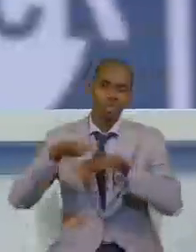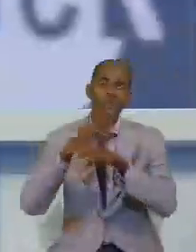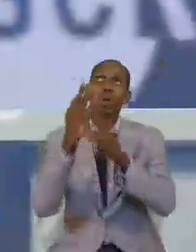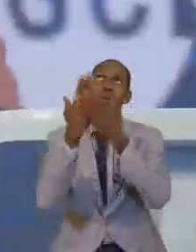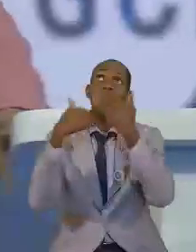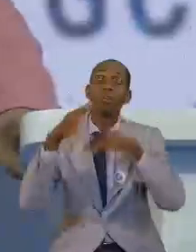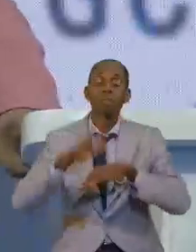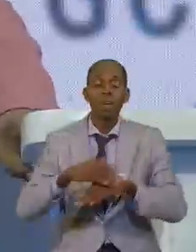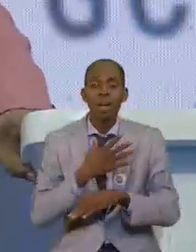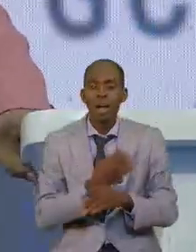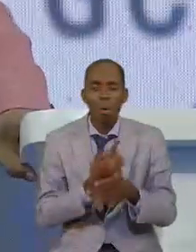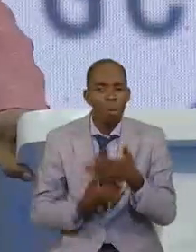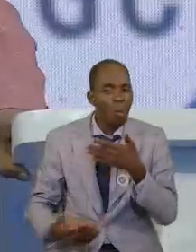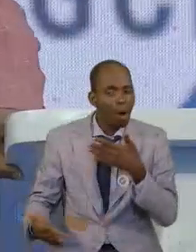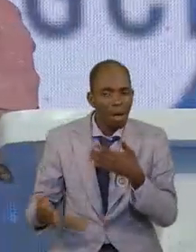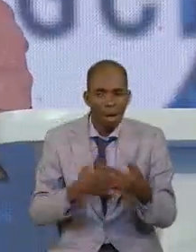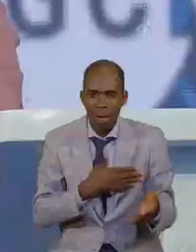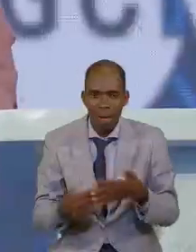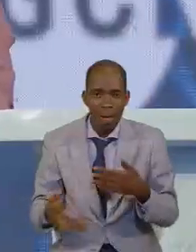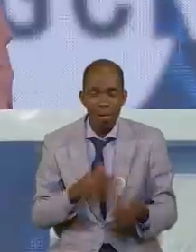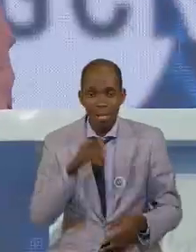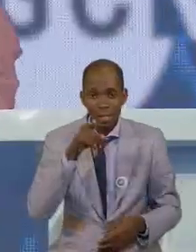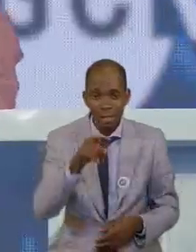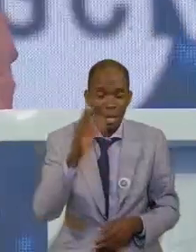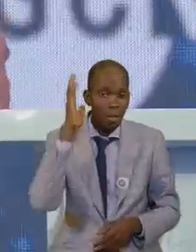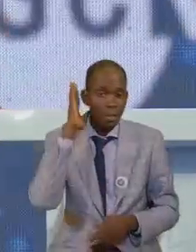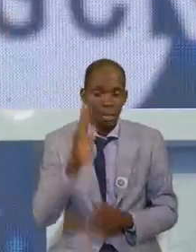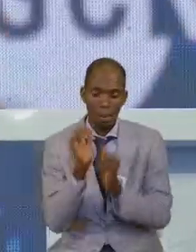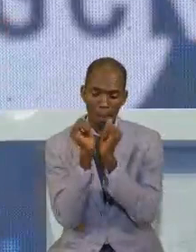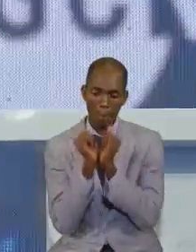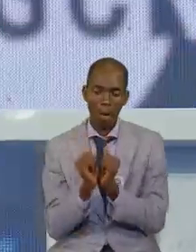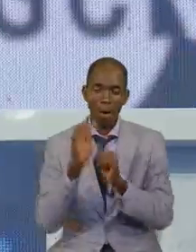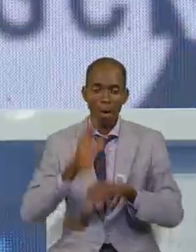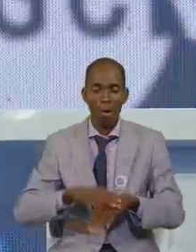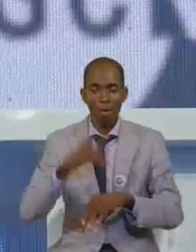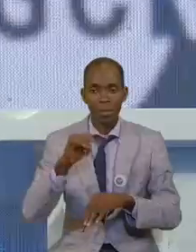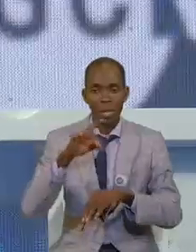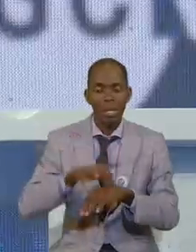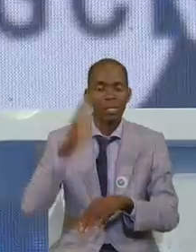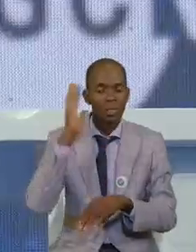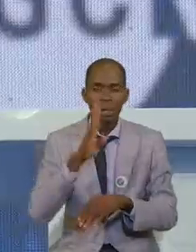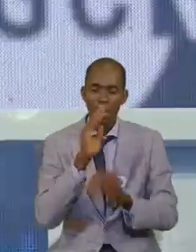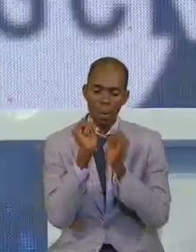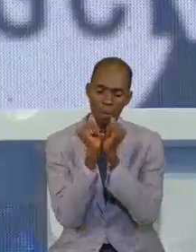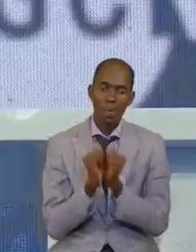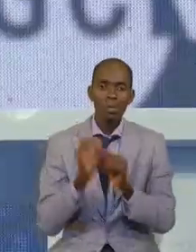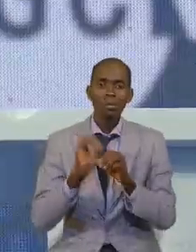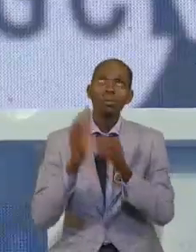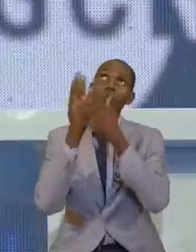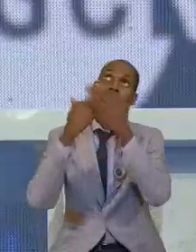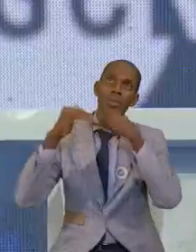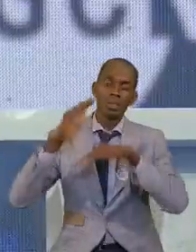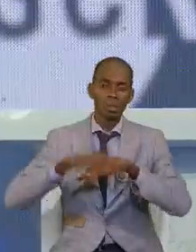and whatsoever thou shalt bind on the earth shall be bound in heaven.